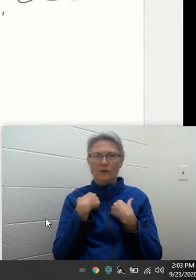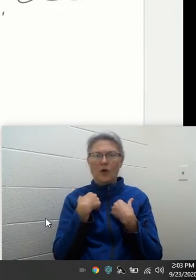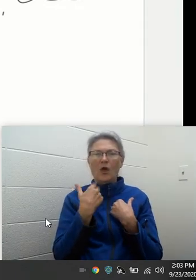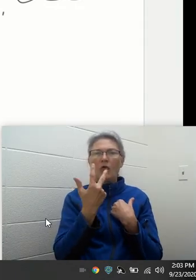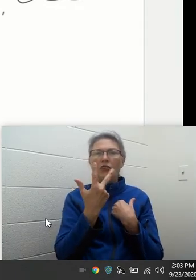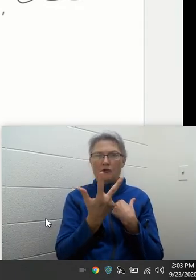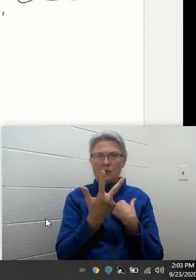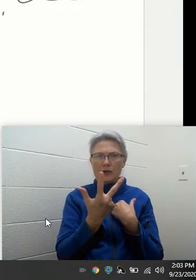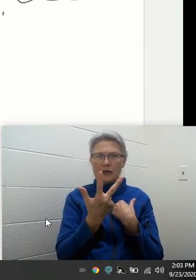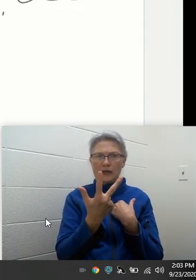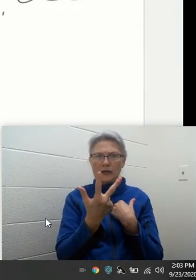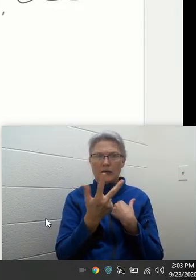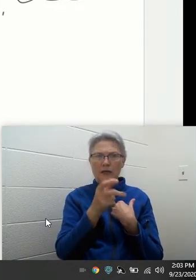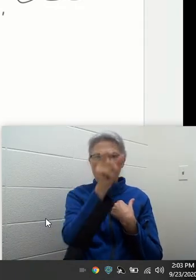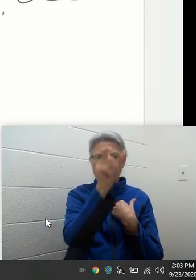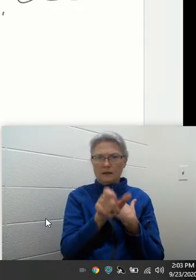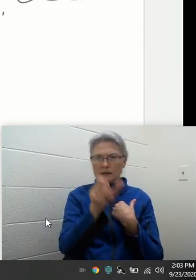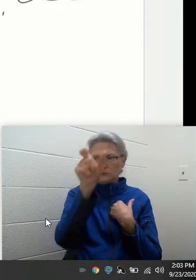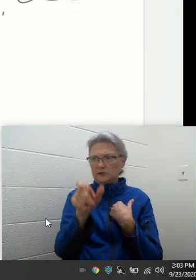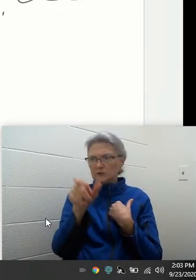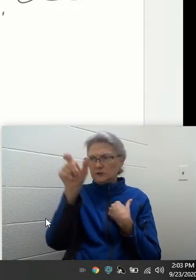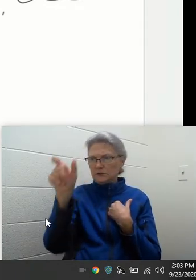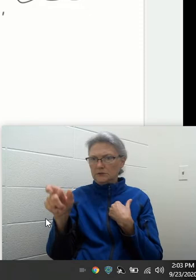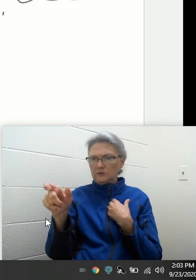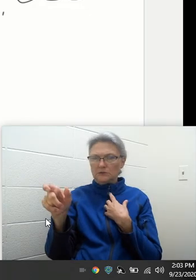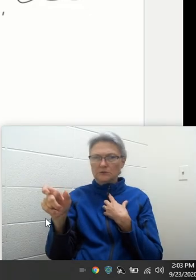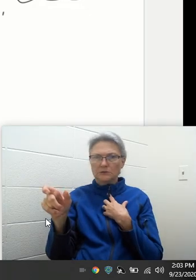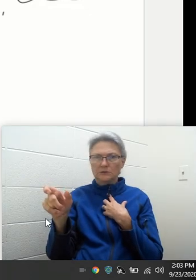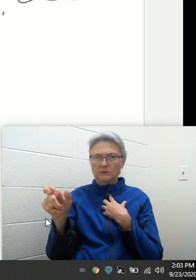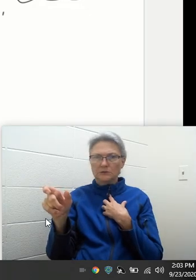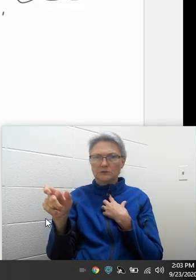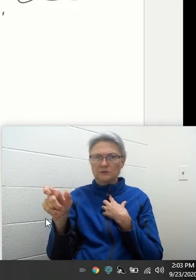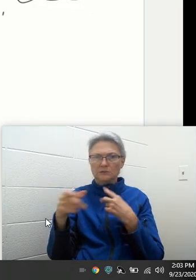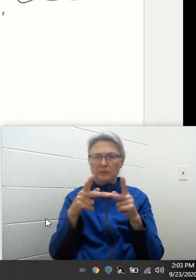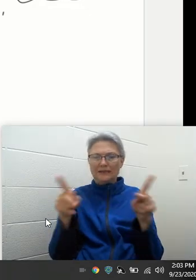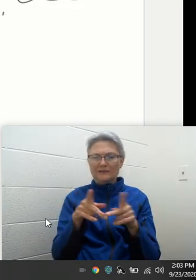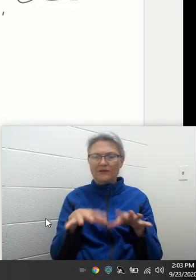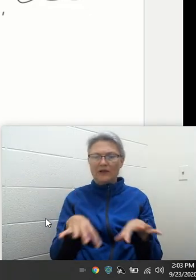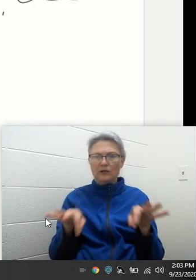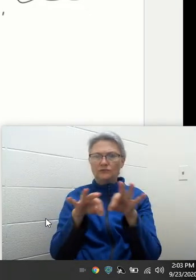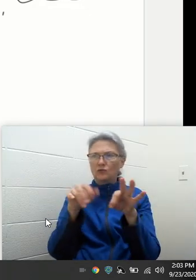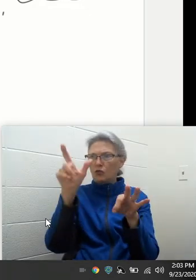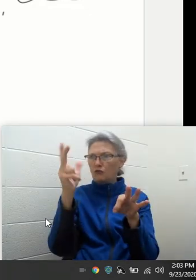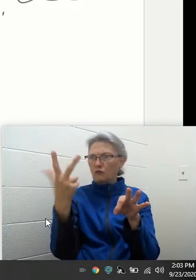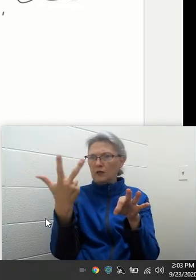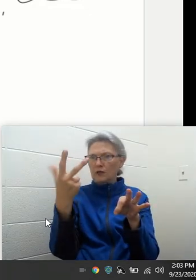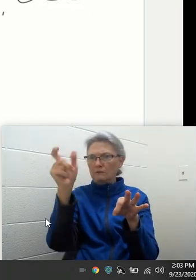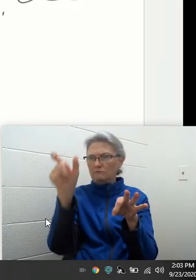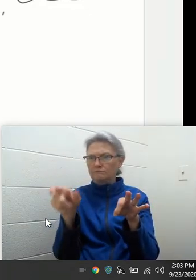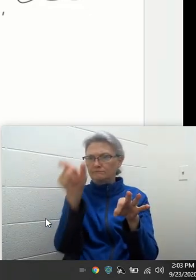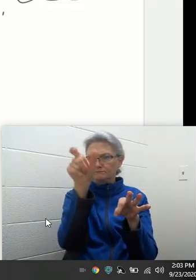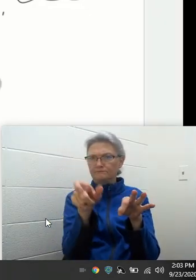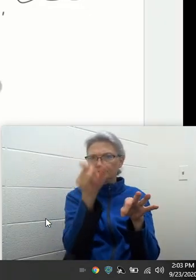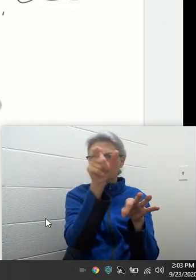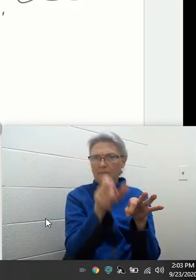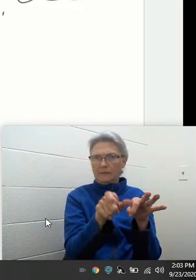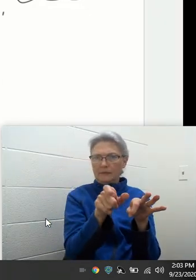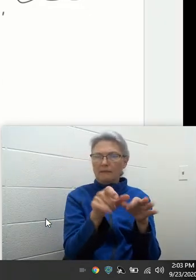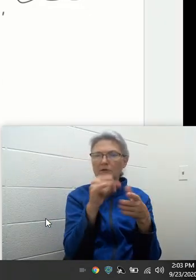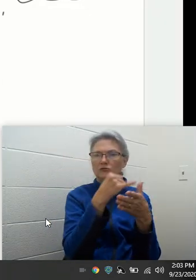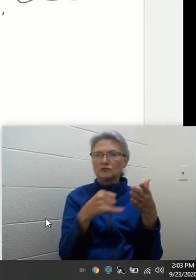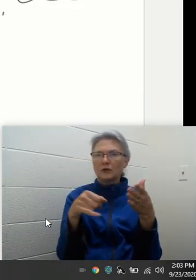3 columns right here, so 3 places. I'm going to go ahead and draw my area